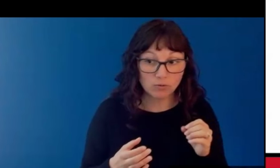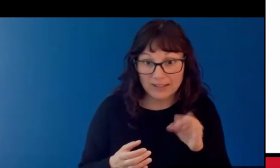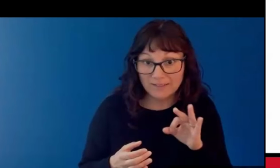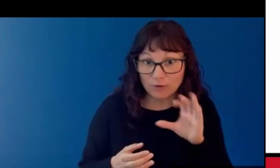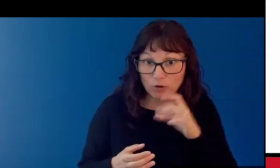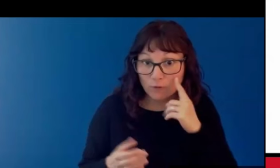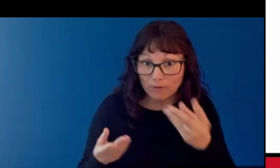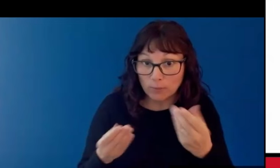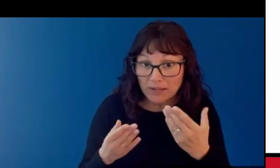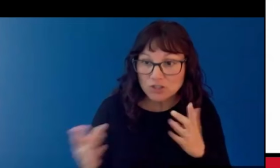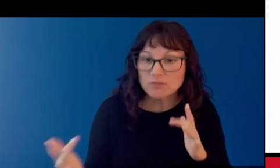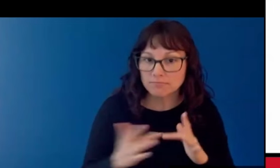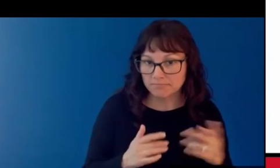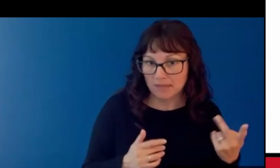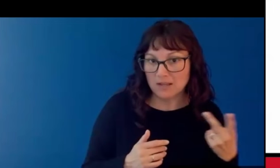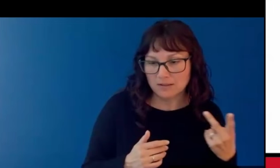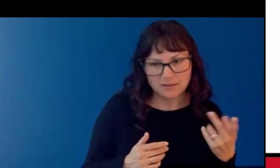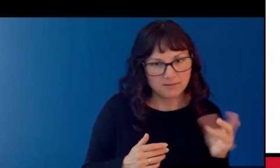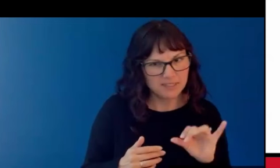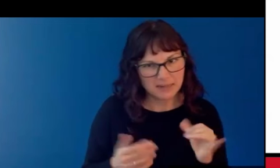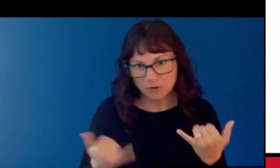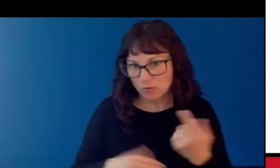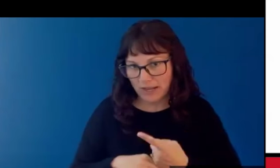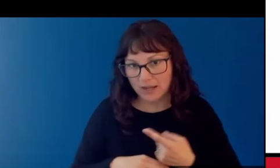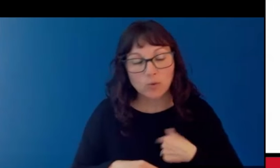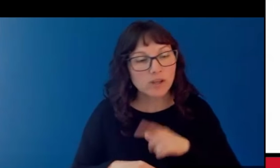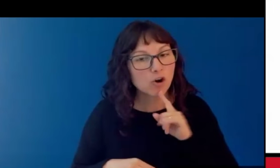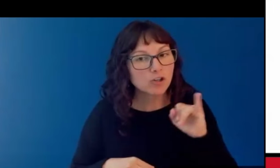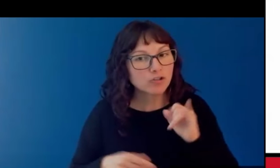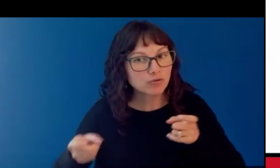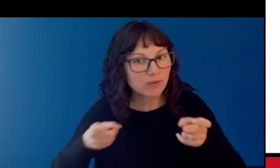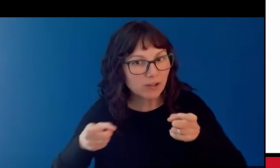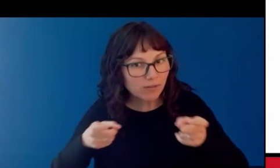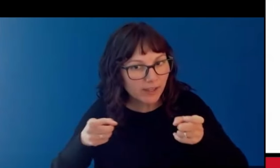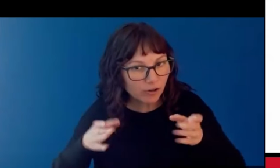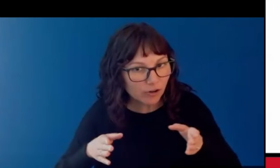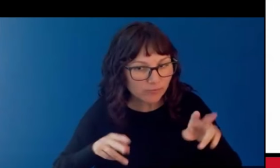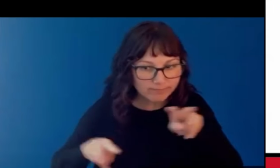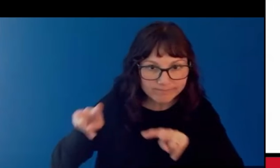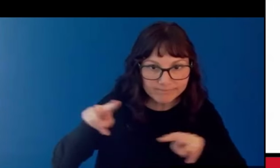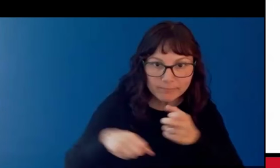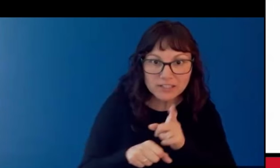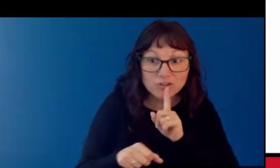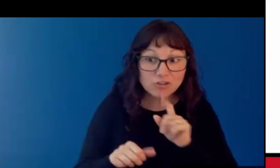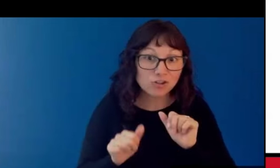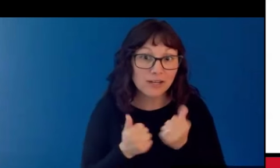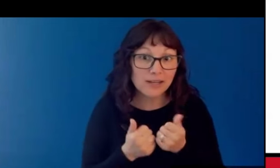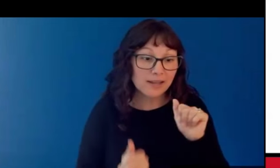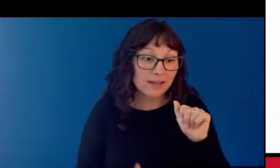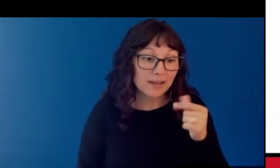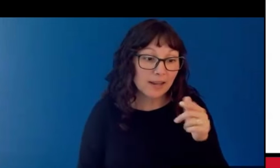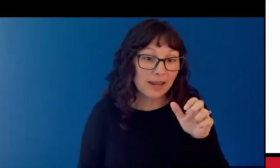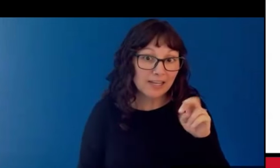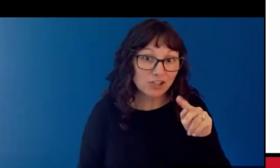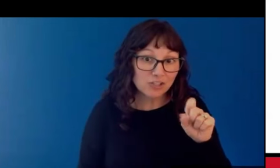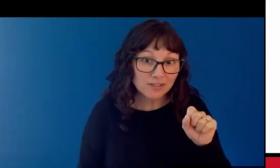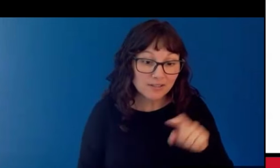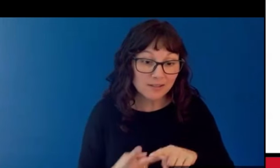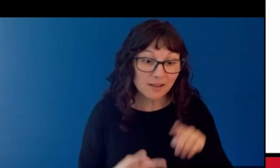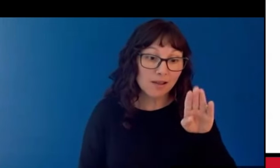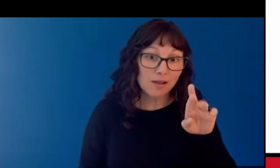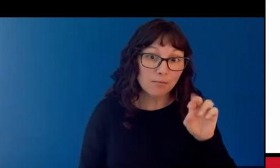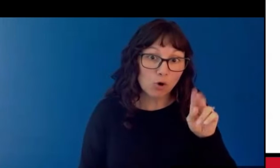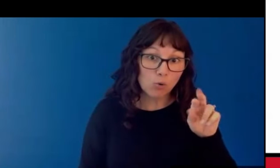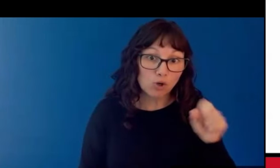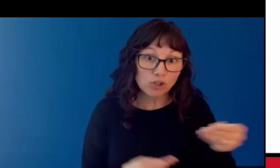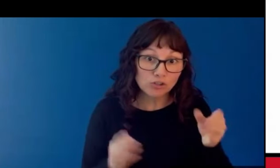doing today. So we are the insurance regulator, making sure that those agents, those brokers, and those